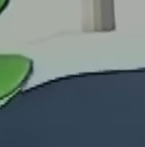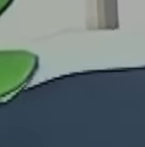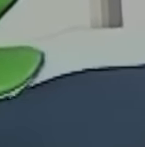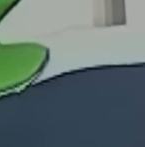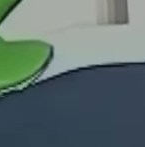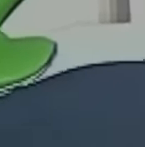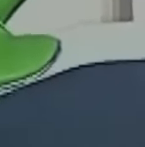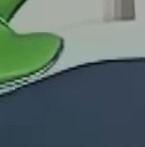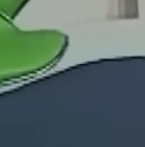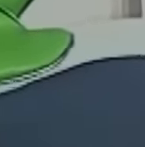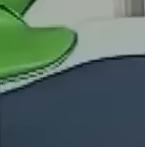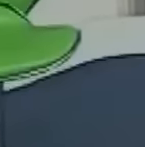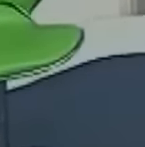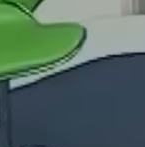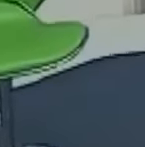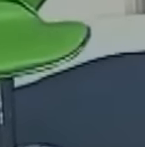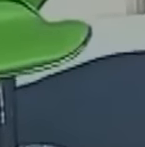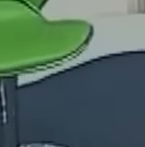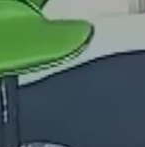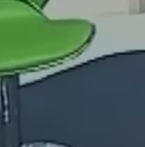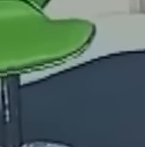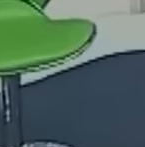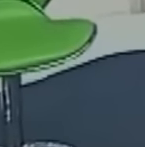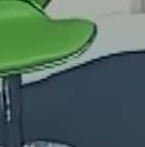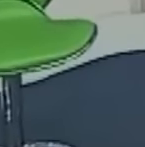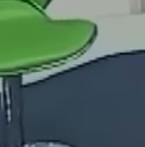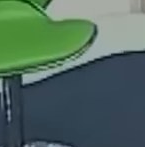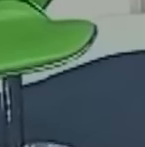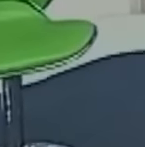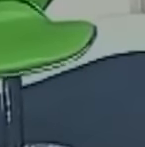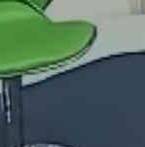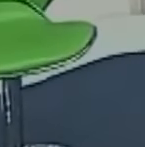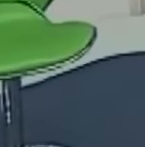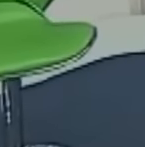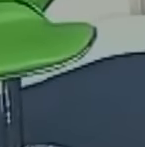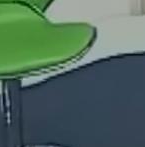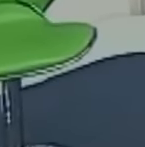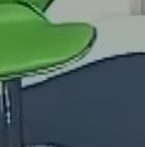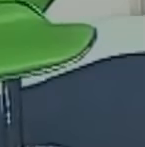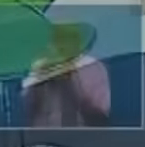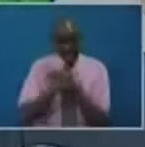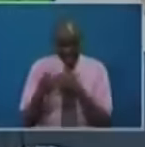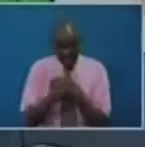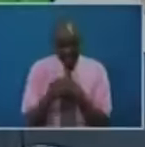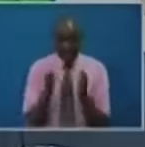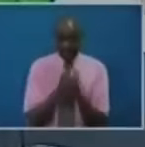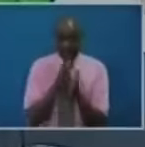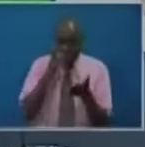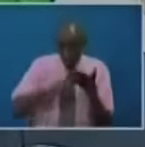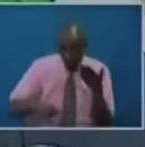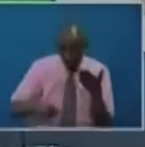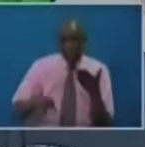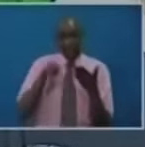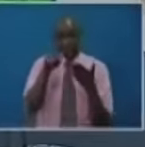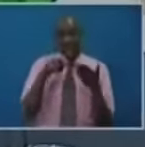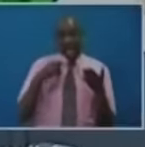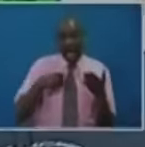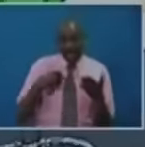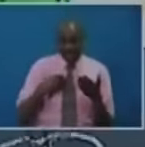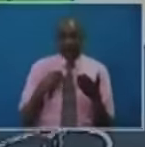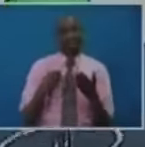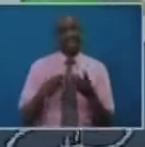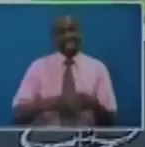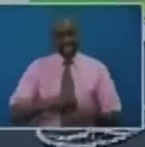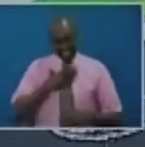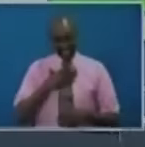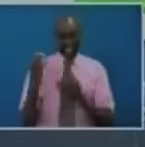that, of course, we have the latest news updates. We have the latest in regards to the health crisis here in the country. And in regards to my guest anchors, you can see the